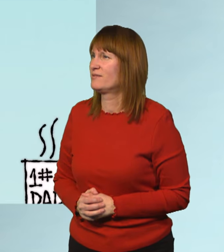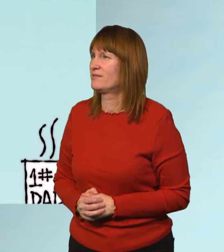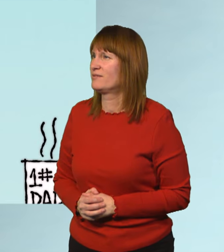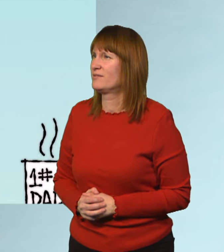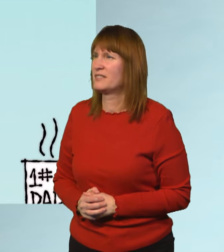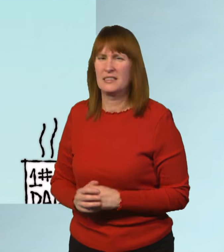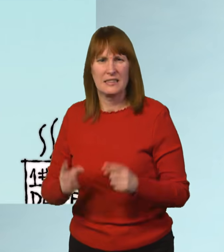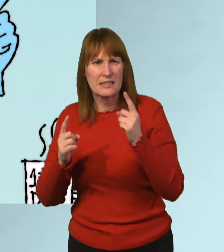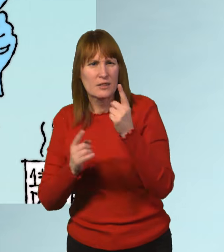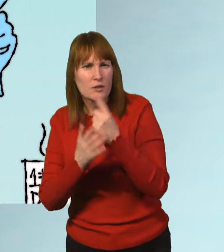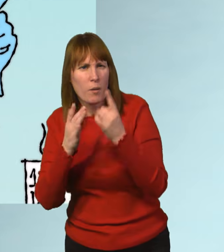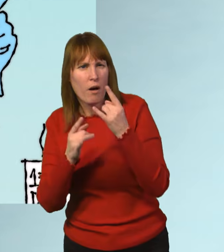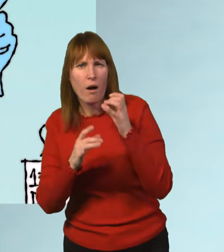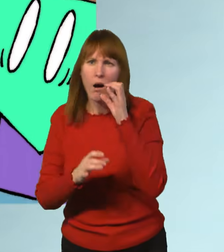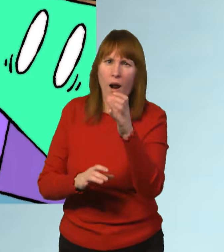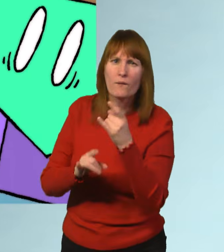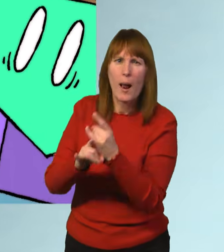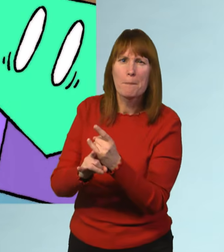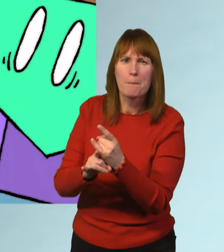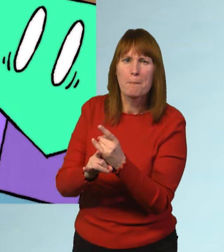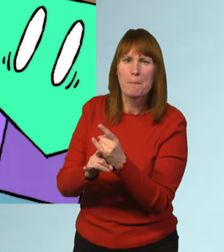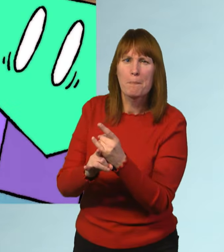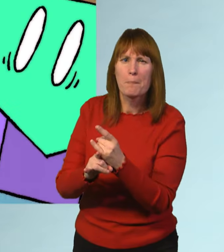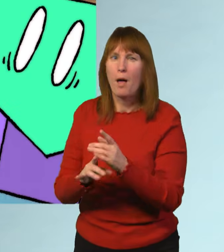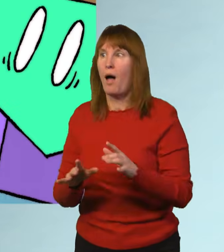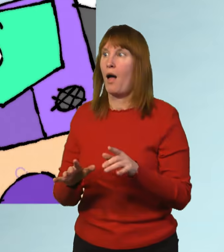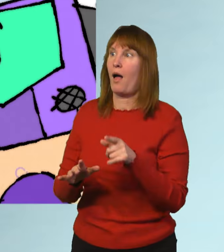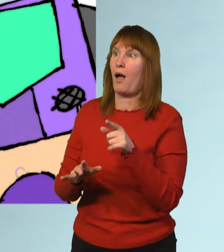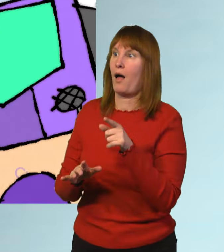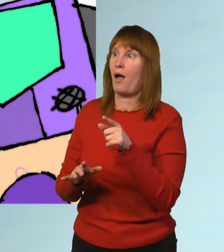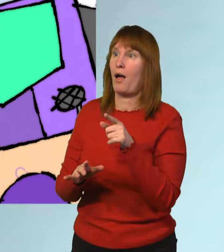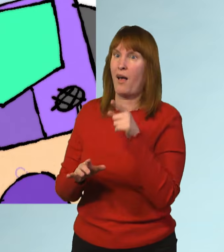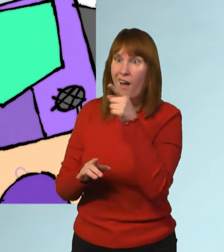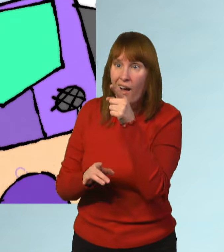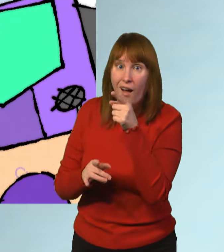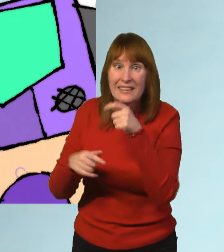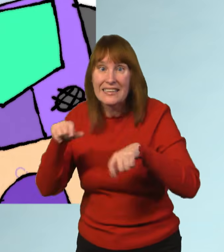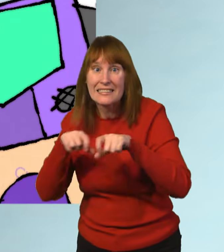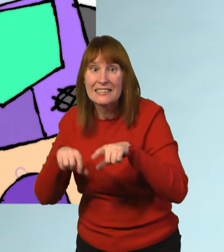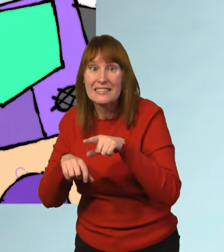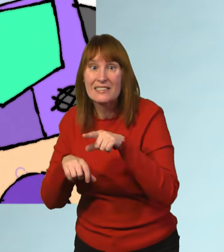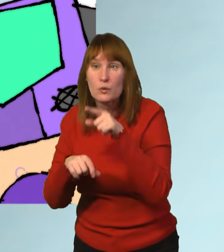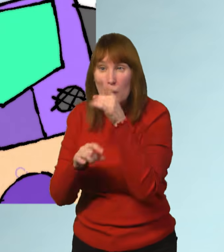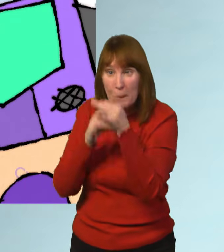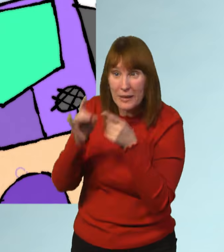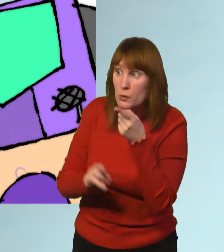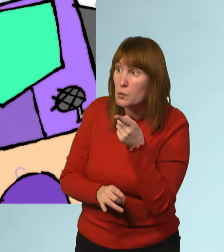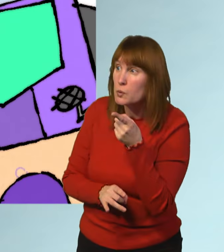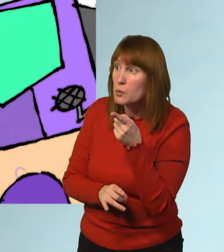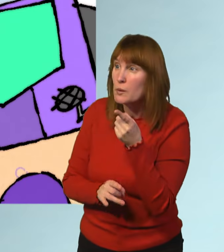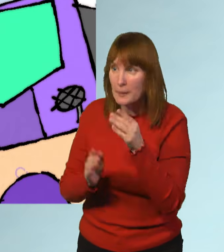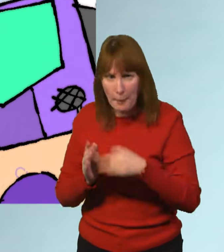Did someone call for help? Gasp. no! Is that the scientist who made you?